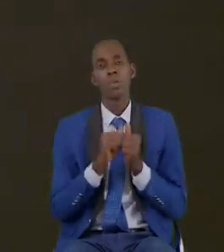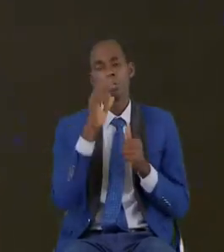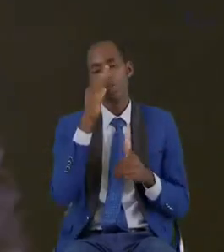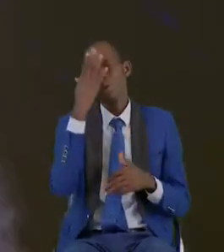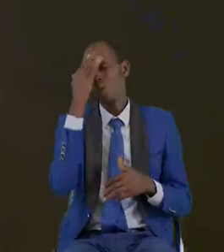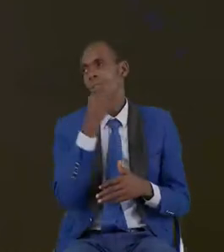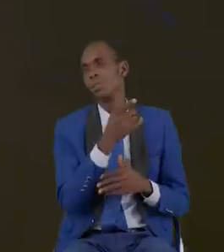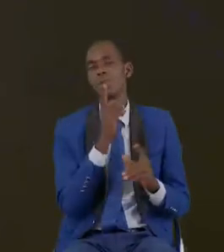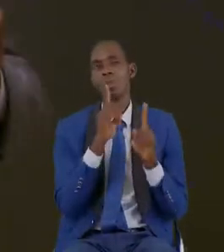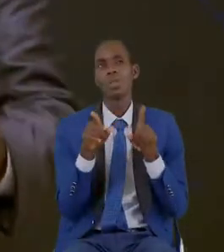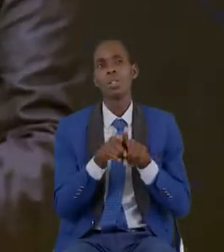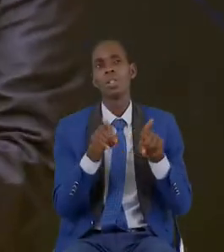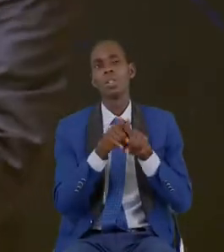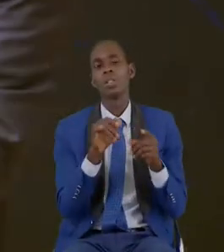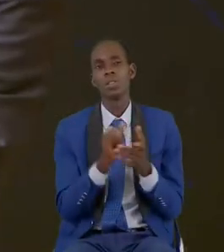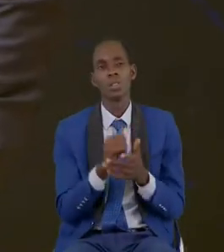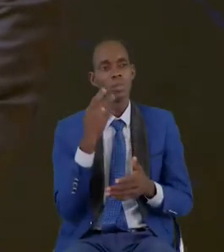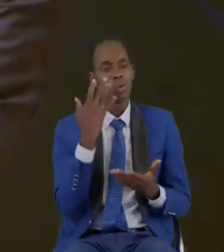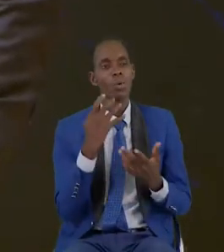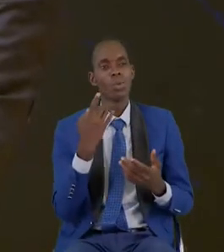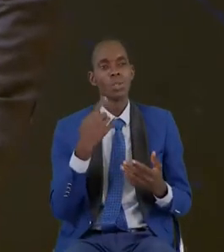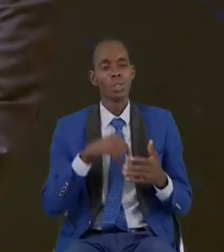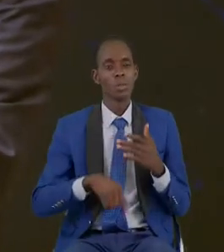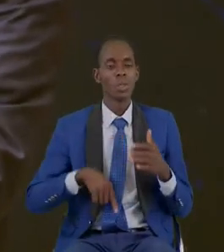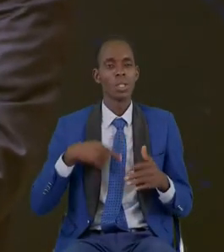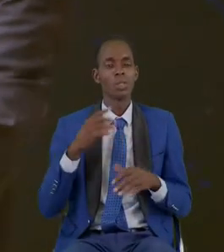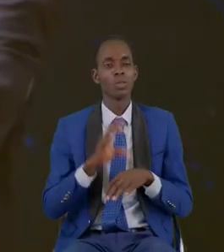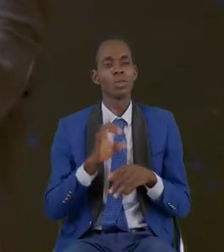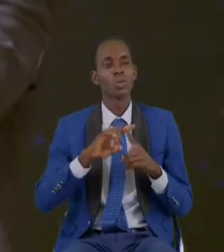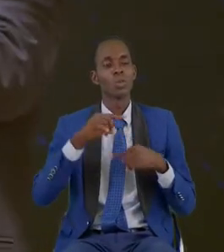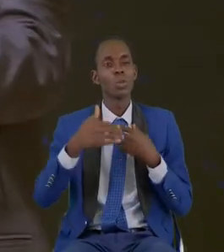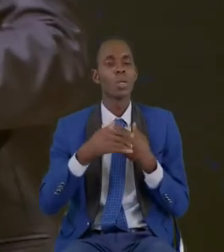that? They'll say, one deeper life to go back to